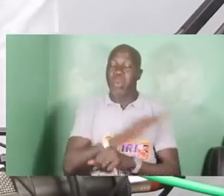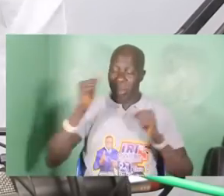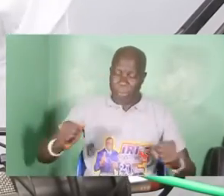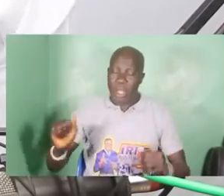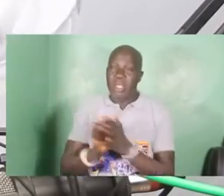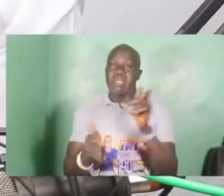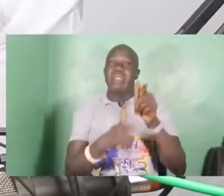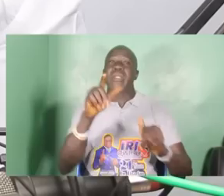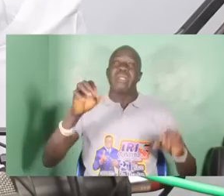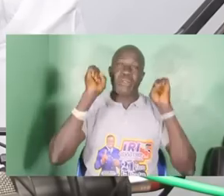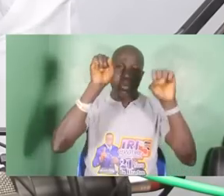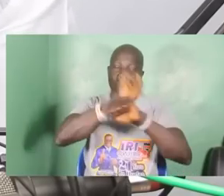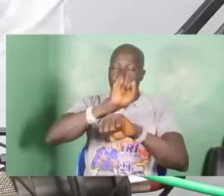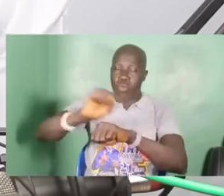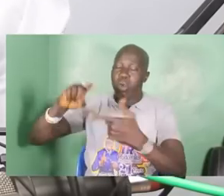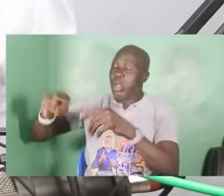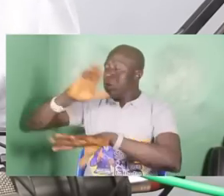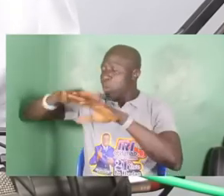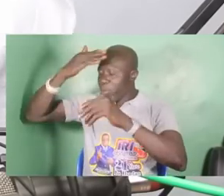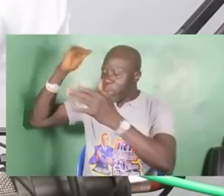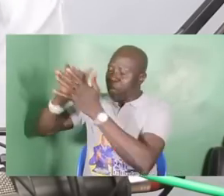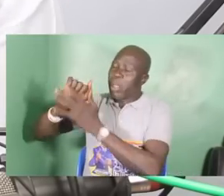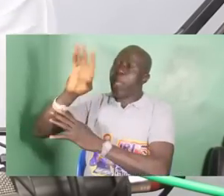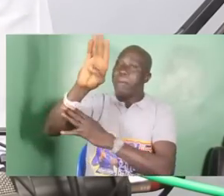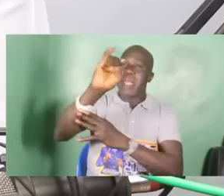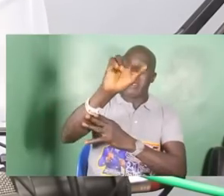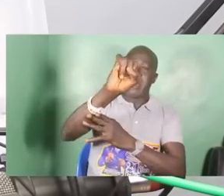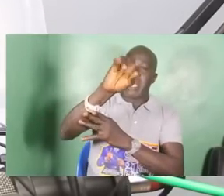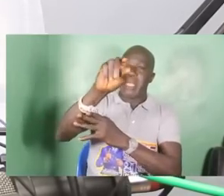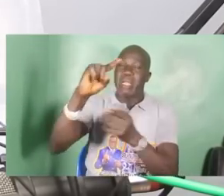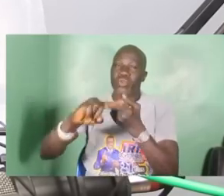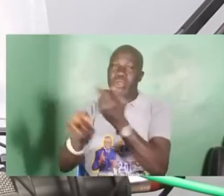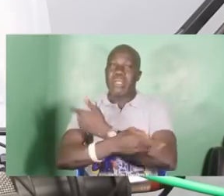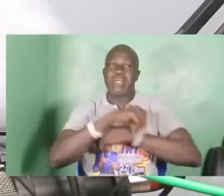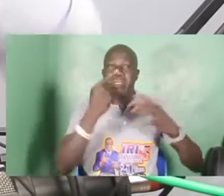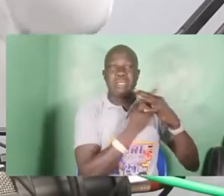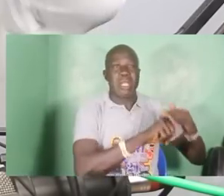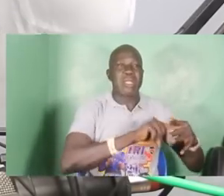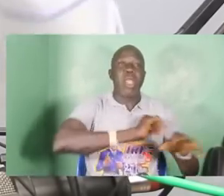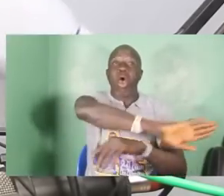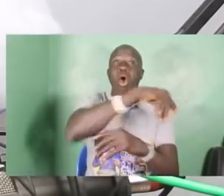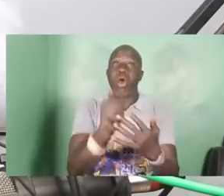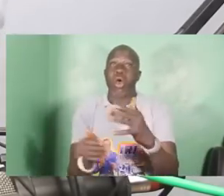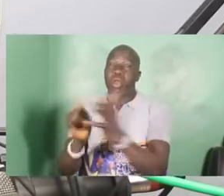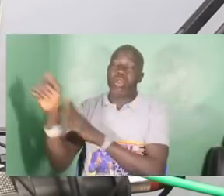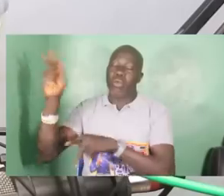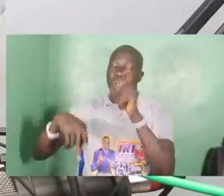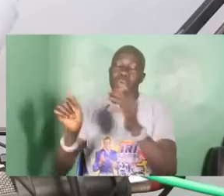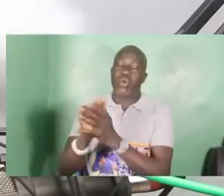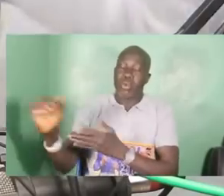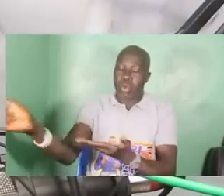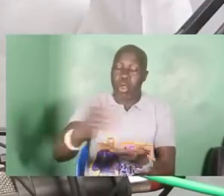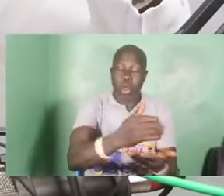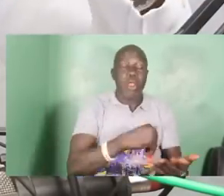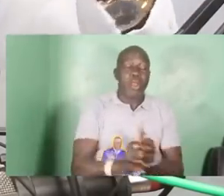me. He's a great servant. And don't forget that. Bethsaida. Only no bed. Also commend today. Go when you go me